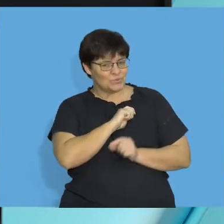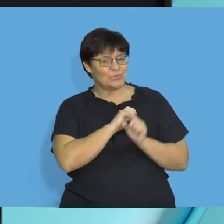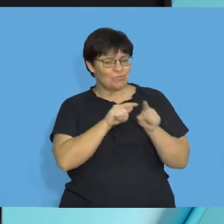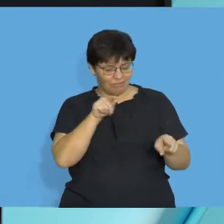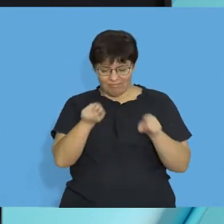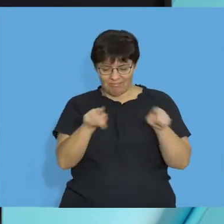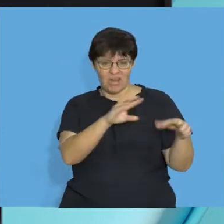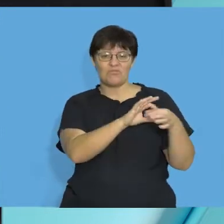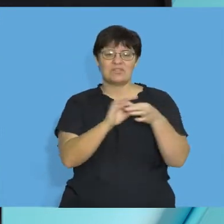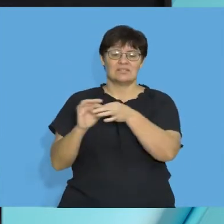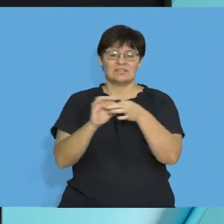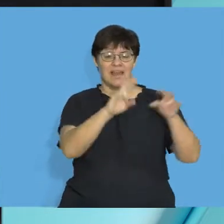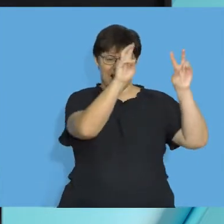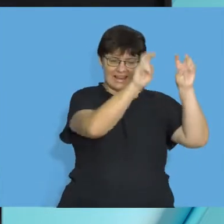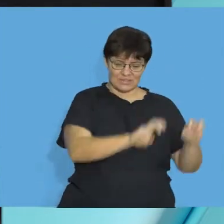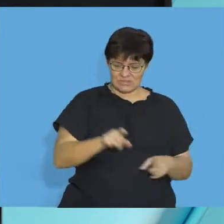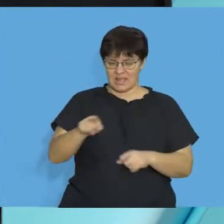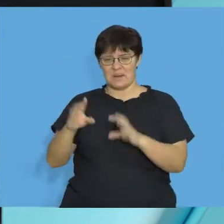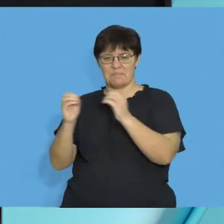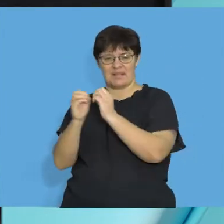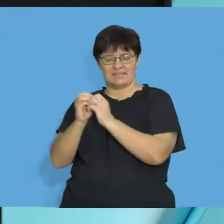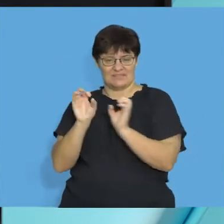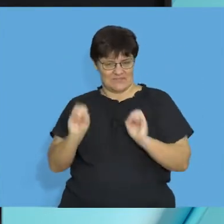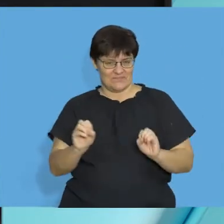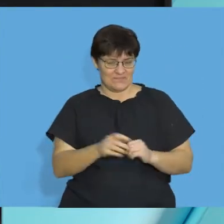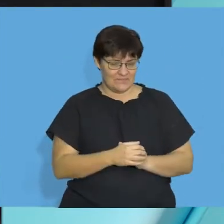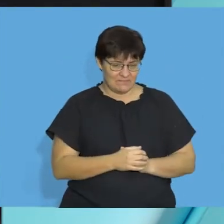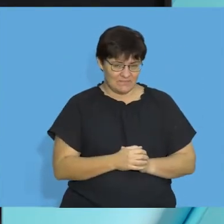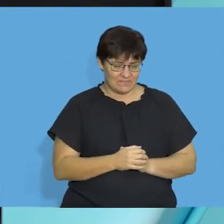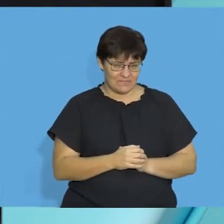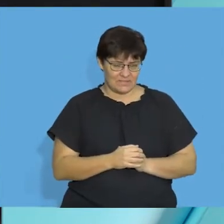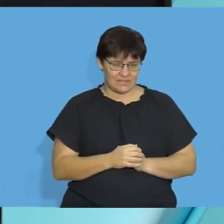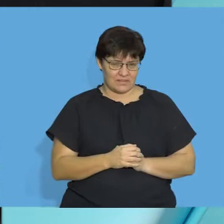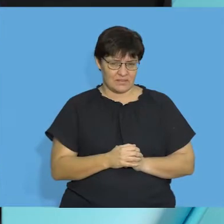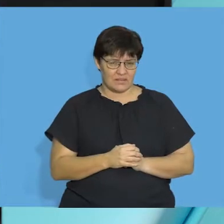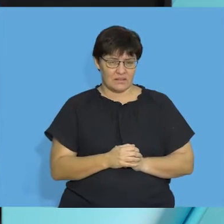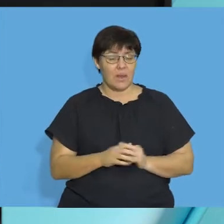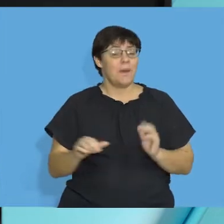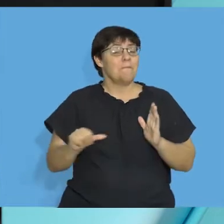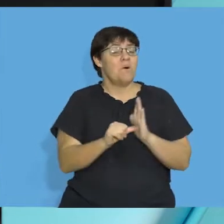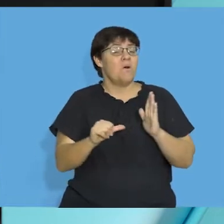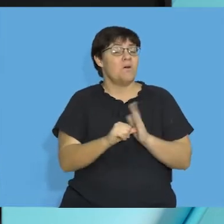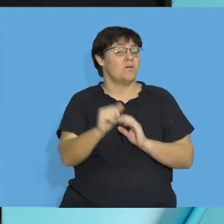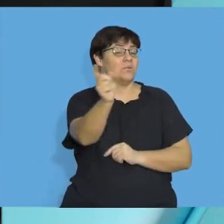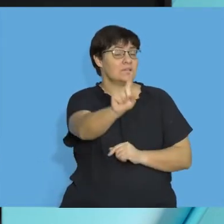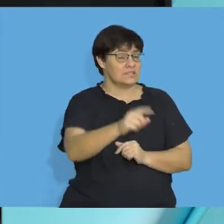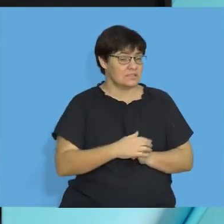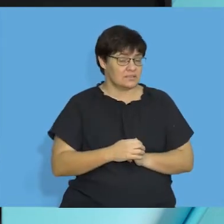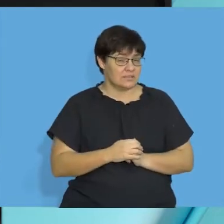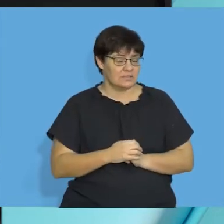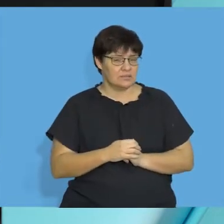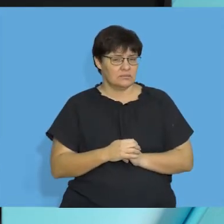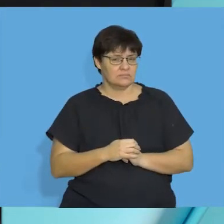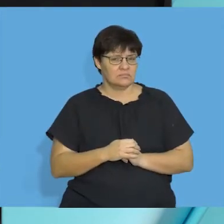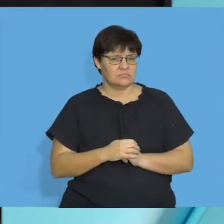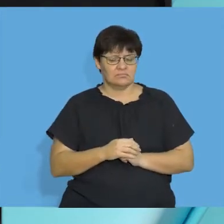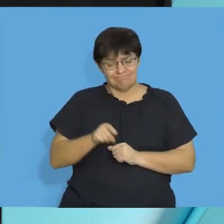between electricity and magnetism. But the key idea was, is there a way to